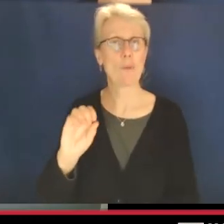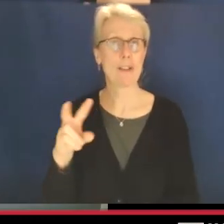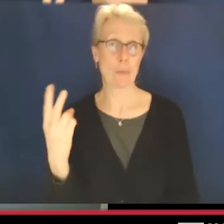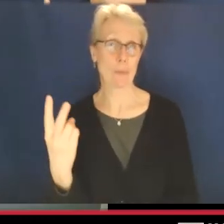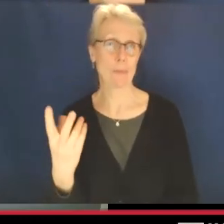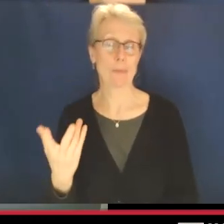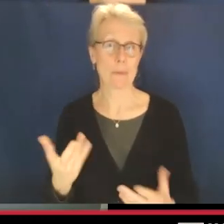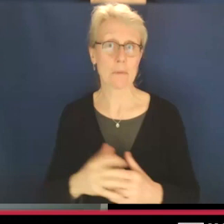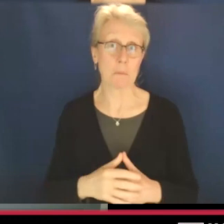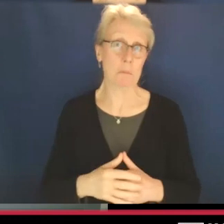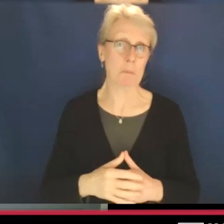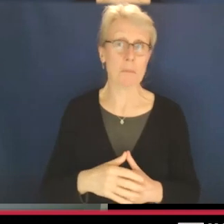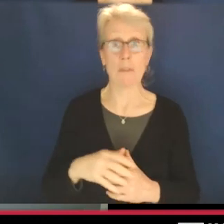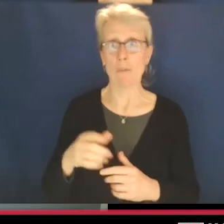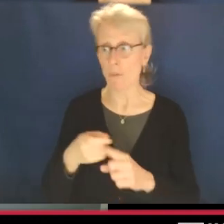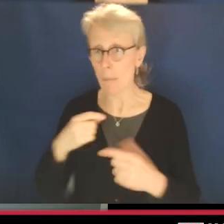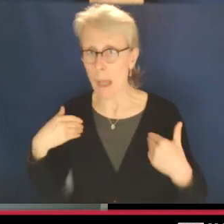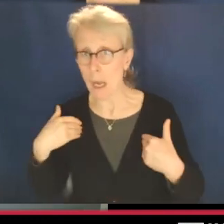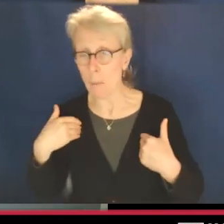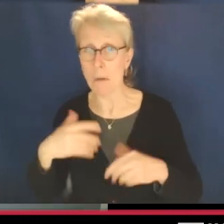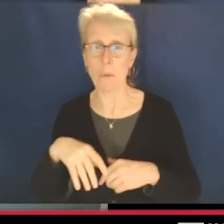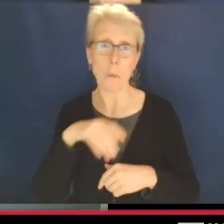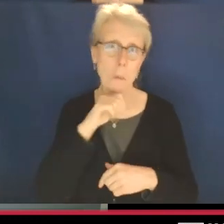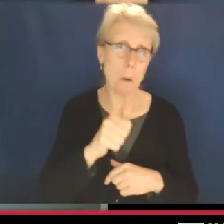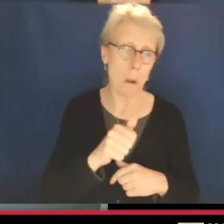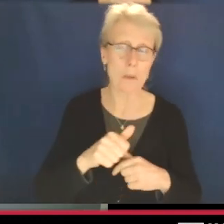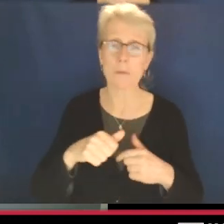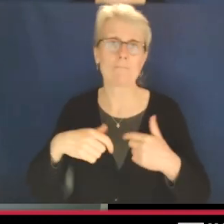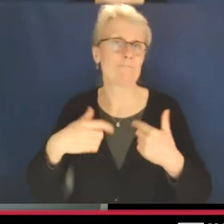even whether it was zoonotic or not. Yeah.